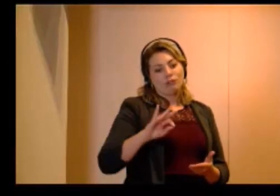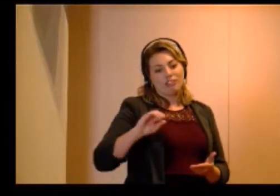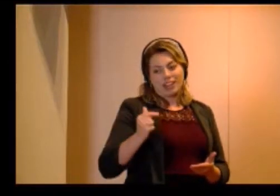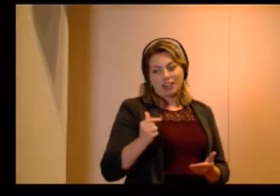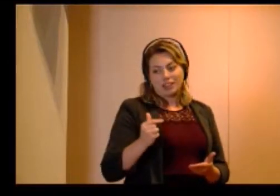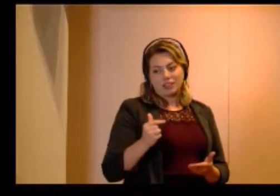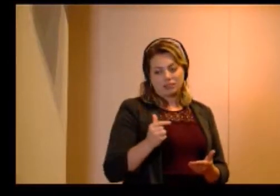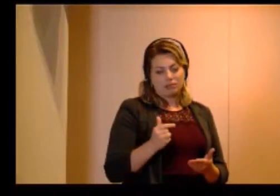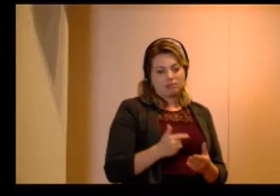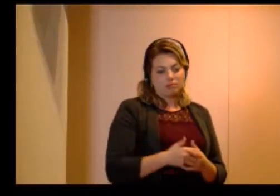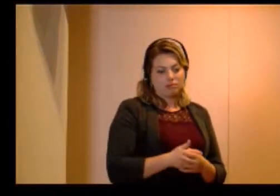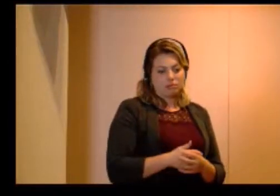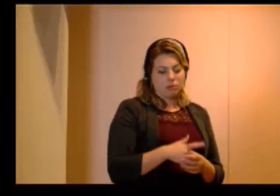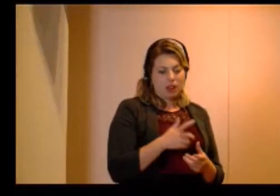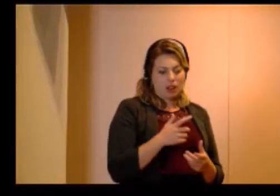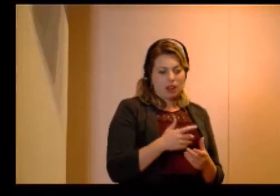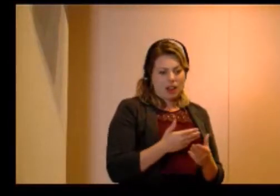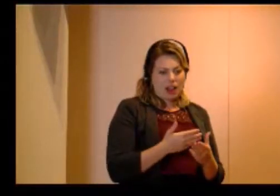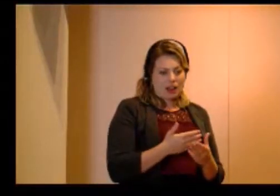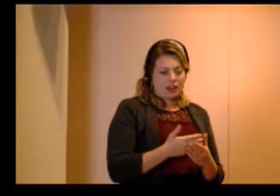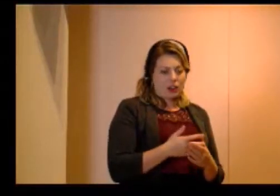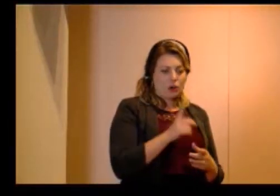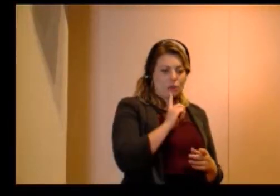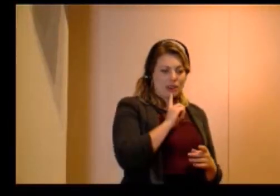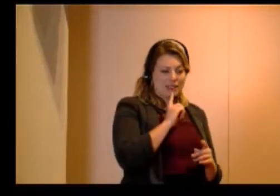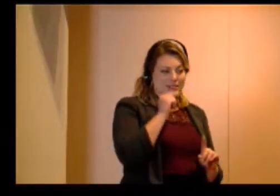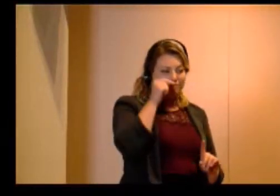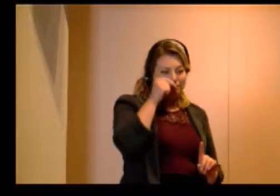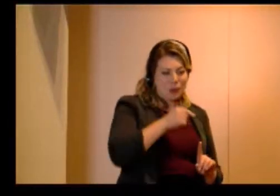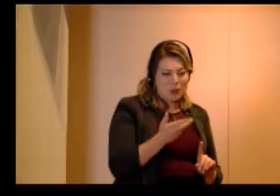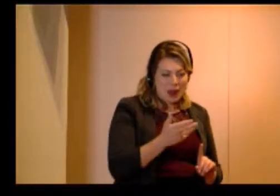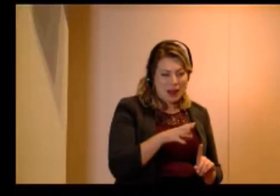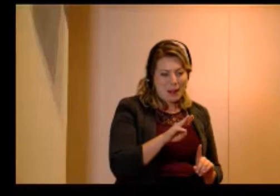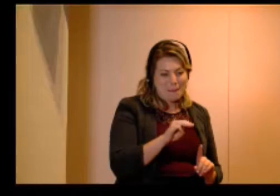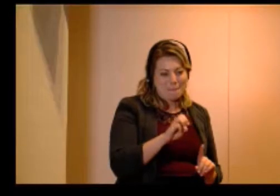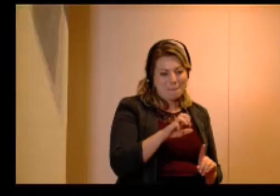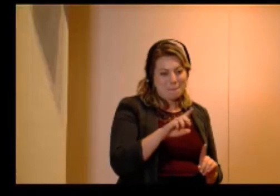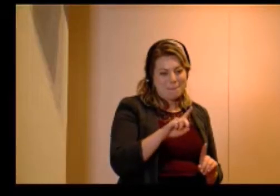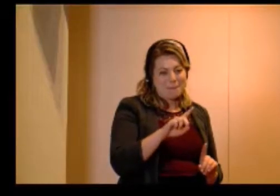I kind of wanted to, basically, this is the metadata question.